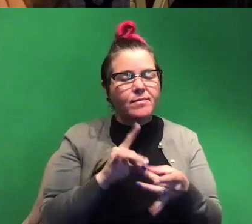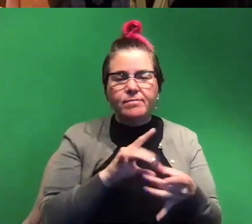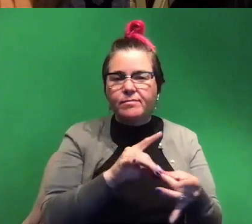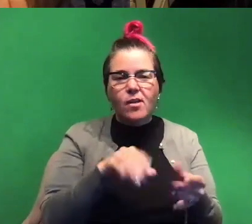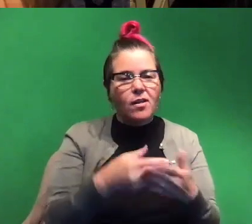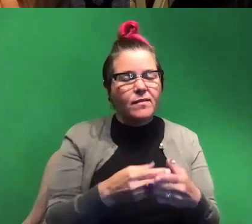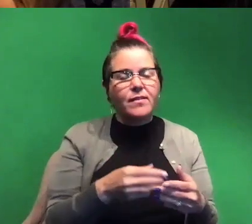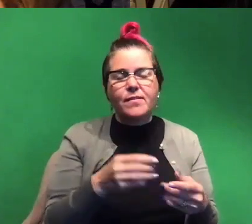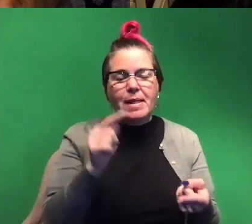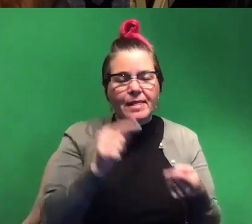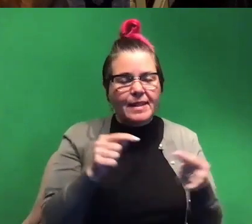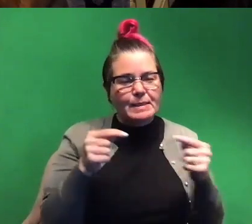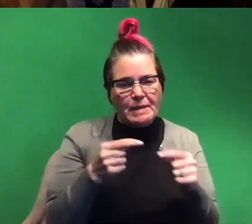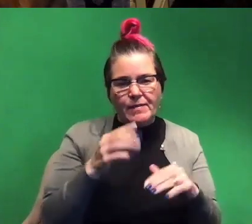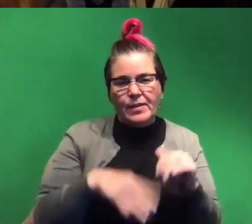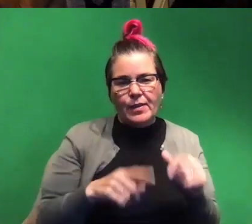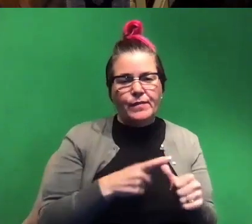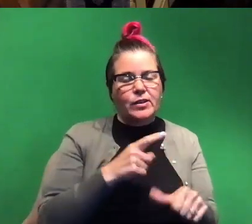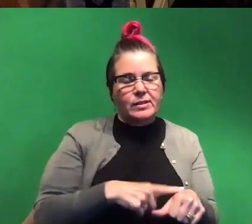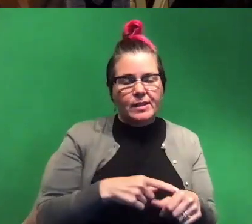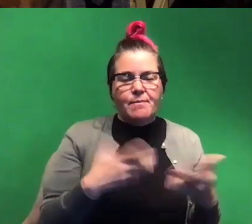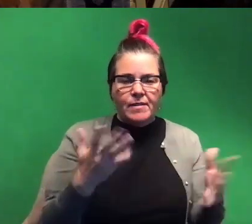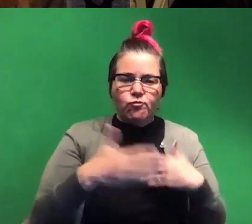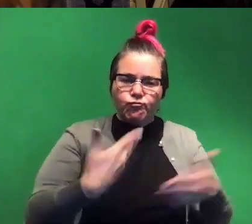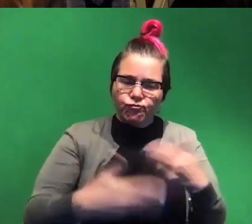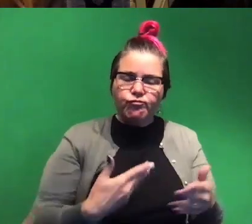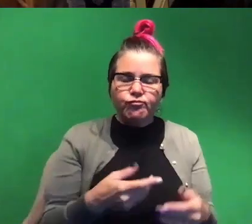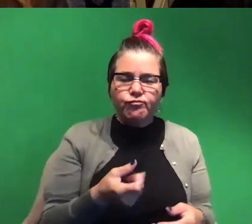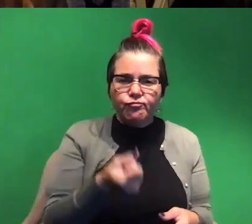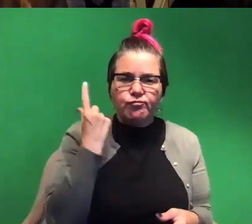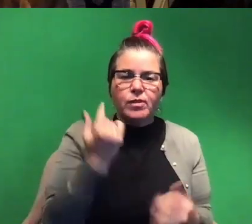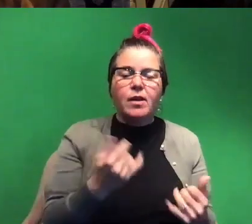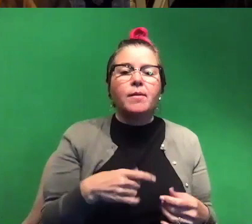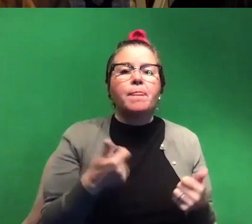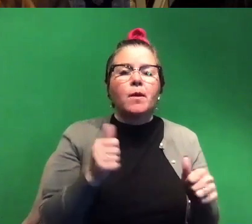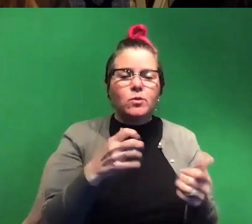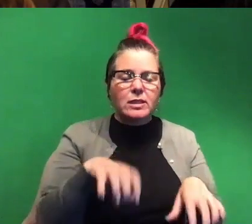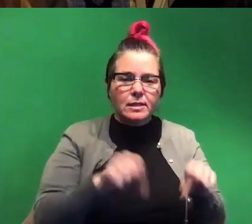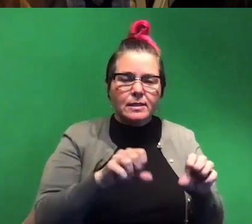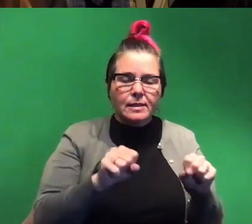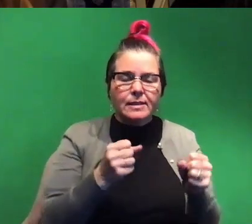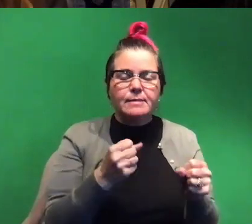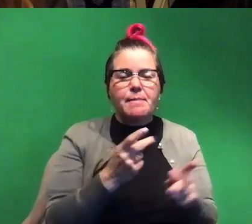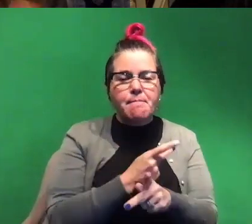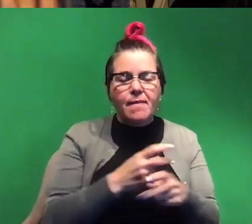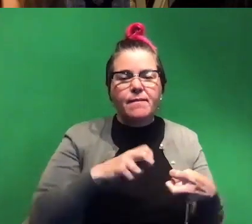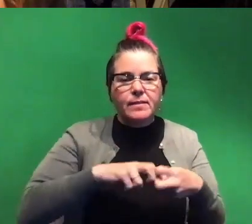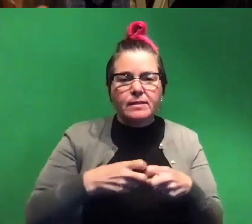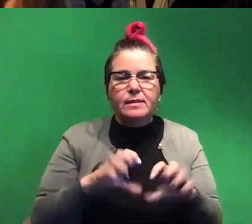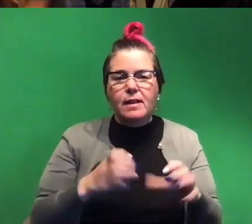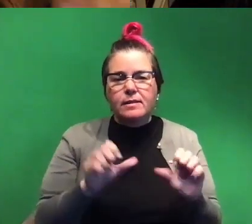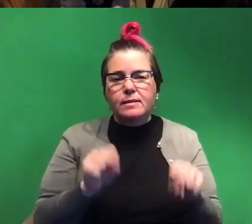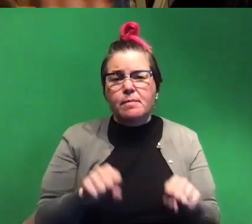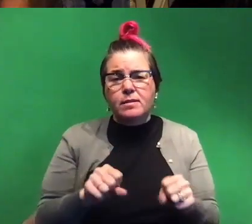painful than the first time I've learned it. So if I would try to take as many math classes or physics classes as you